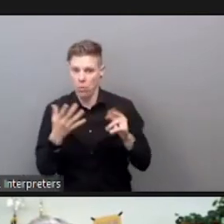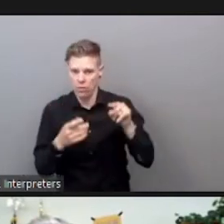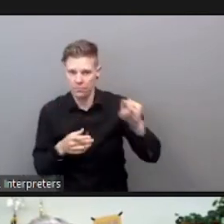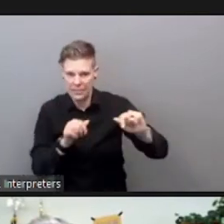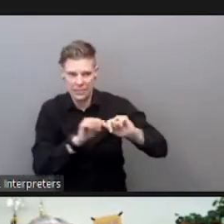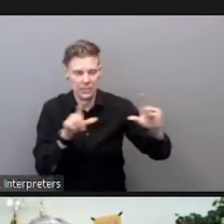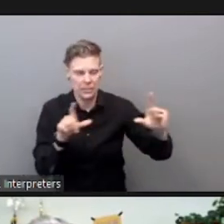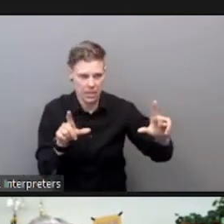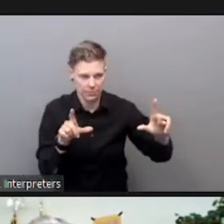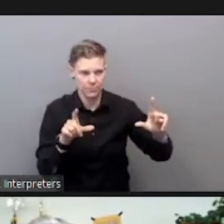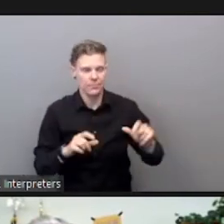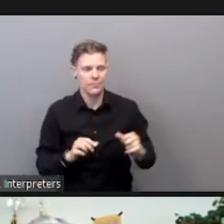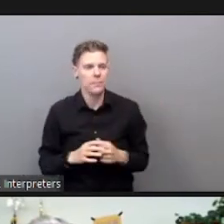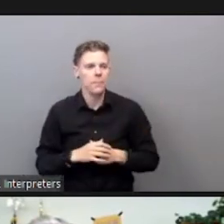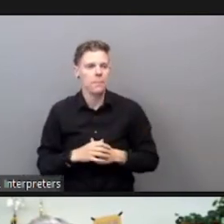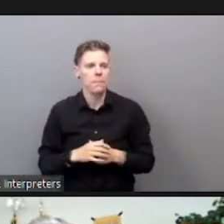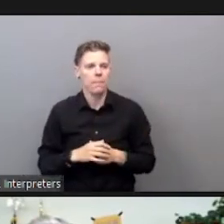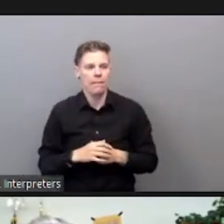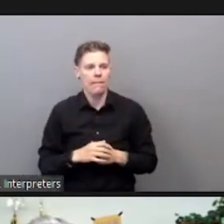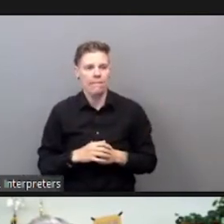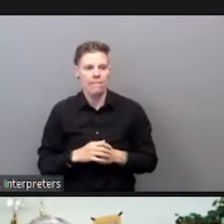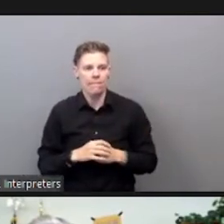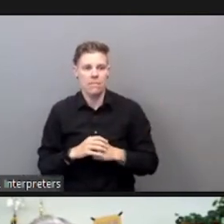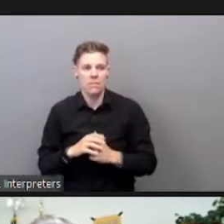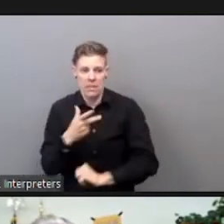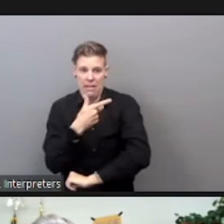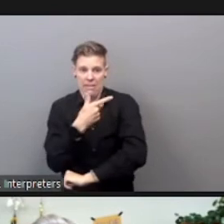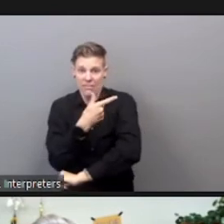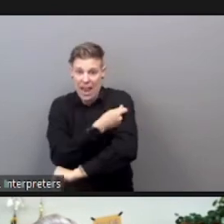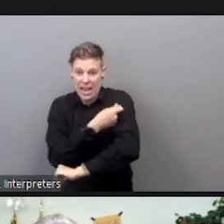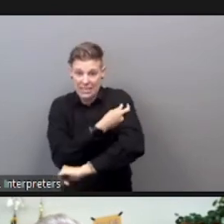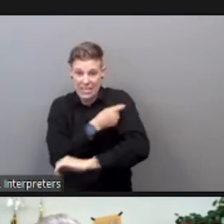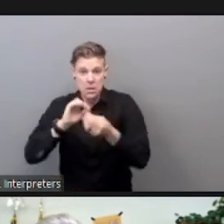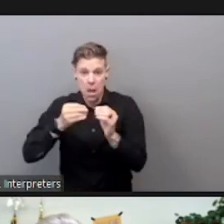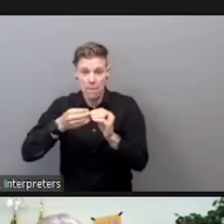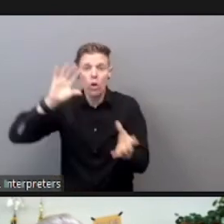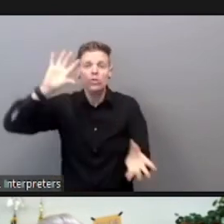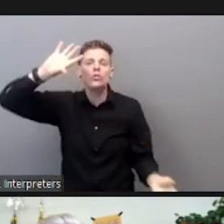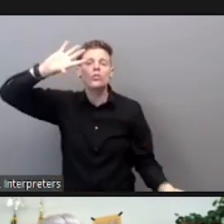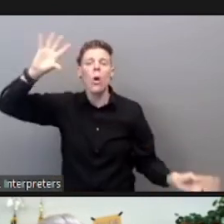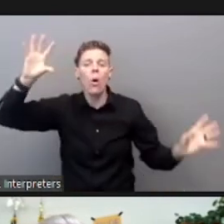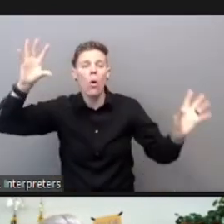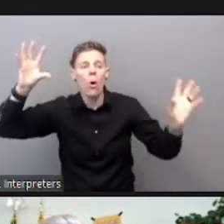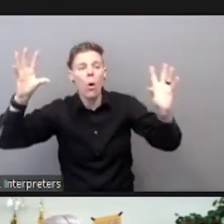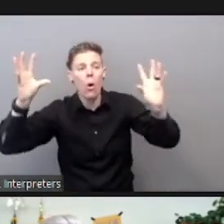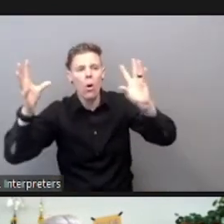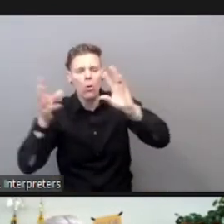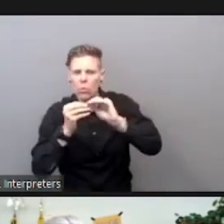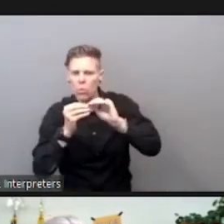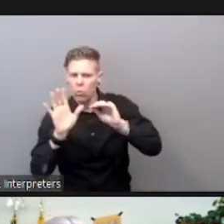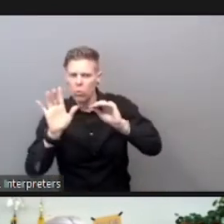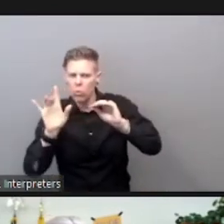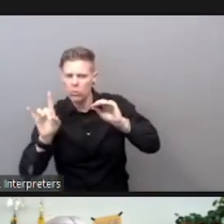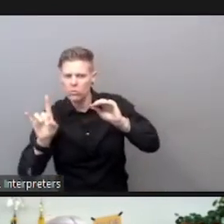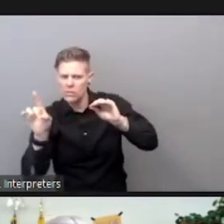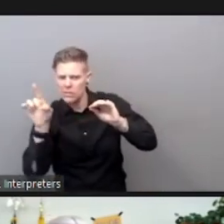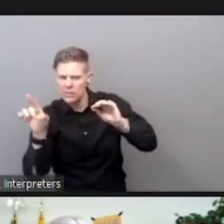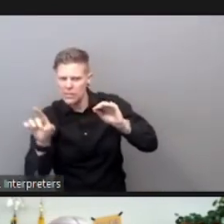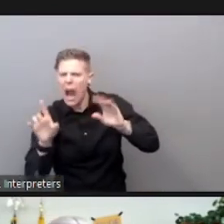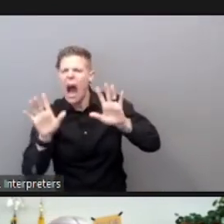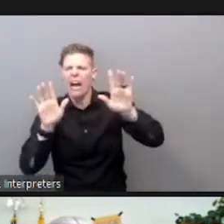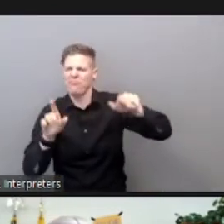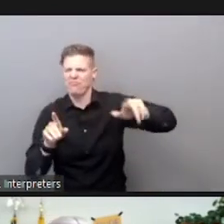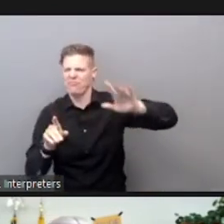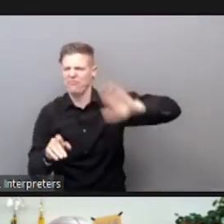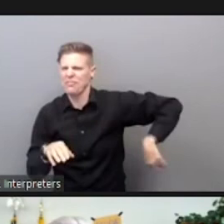cumulative share. So like I wonder if I might have a something I can pull up for you that actually has the actual